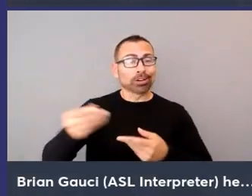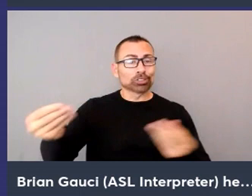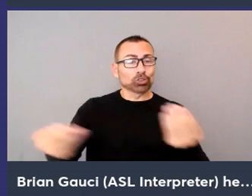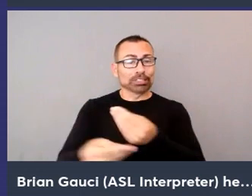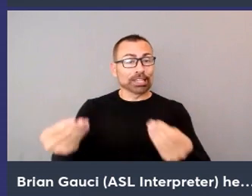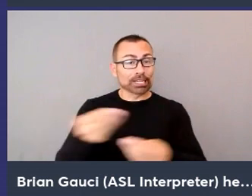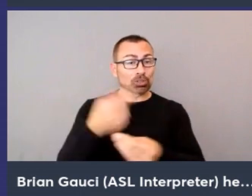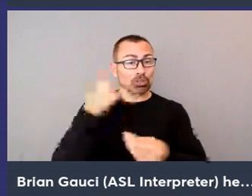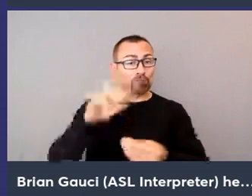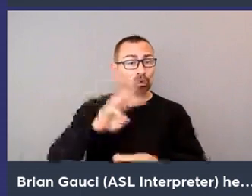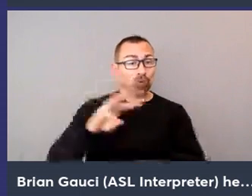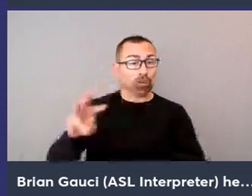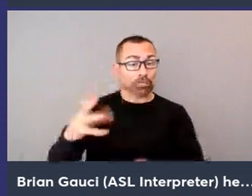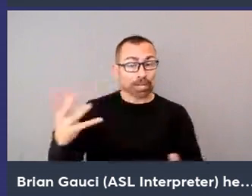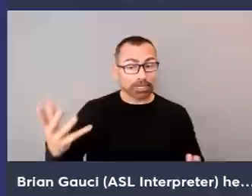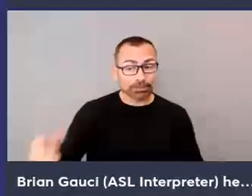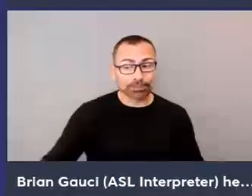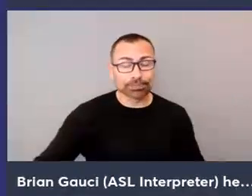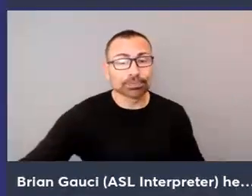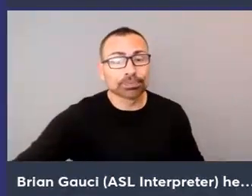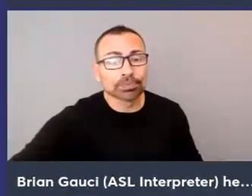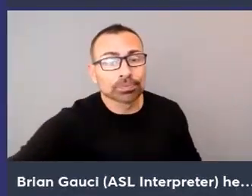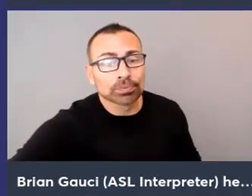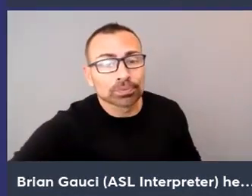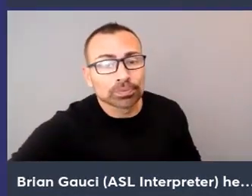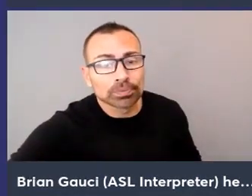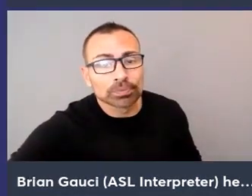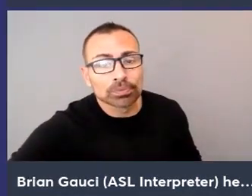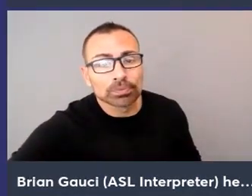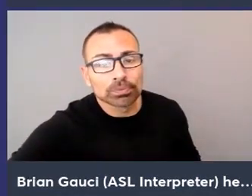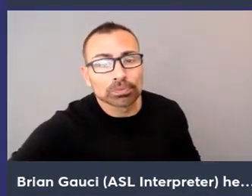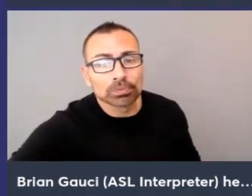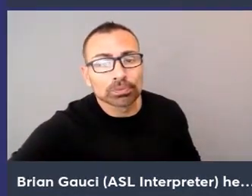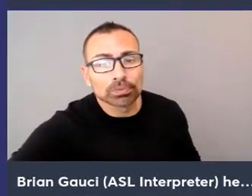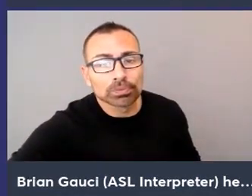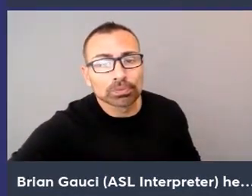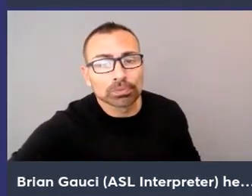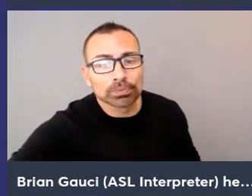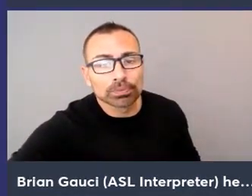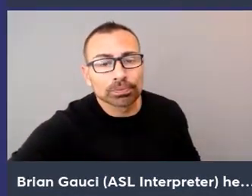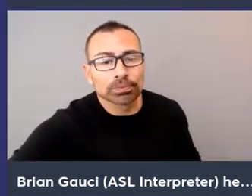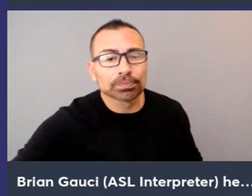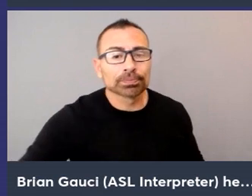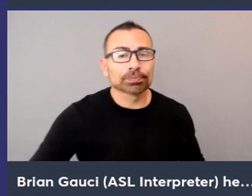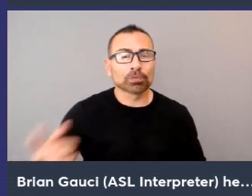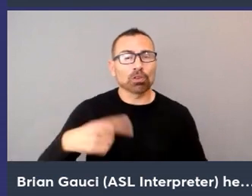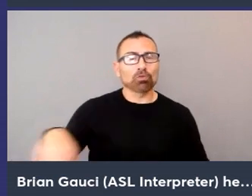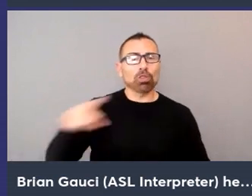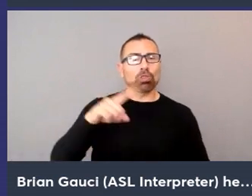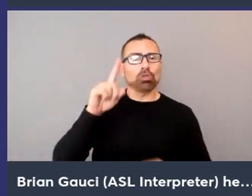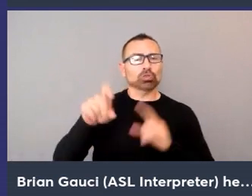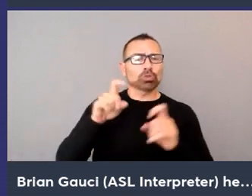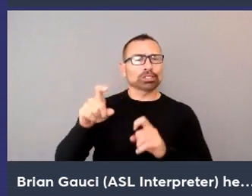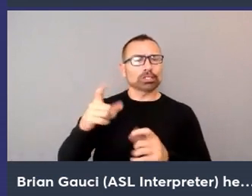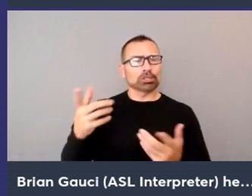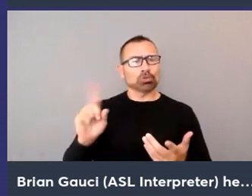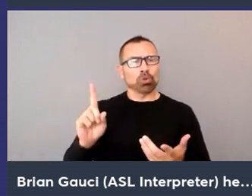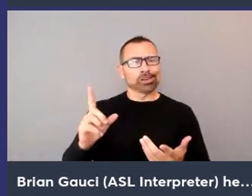a website, for those types of questions where you need to deal with a lot of the where you